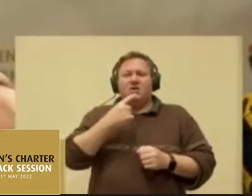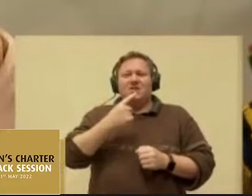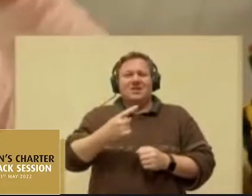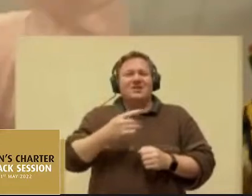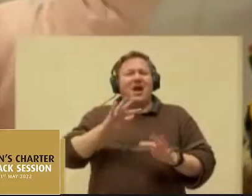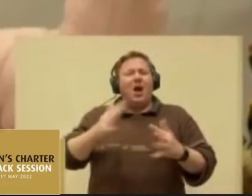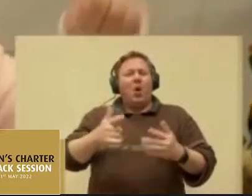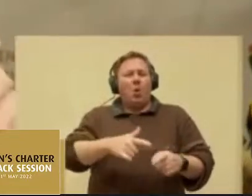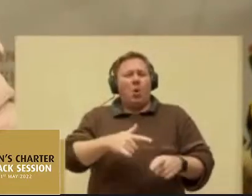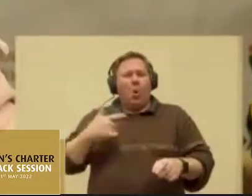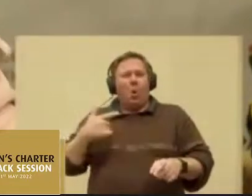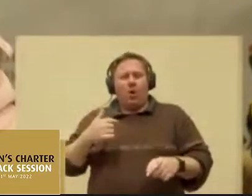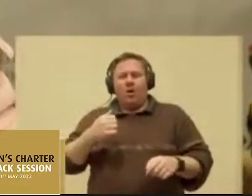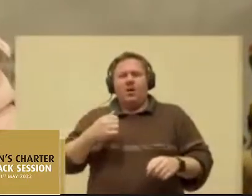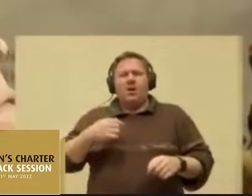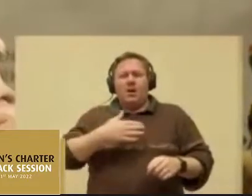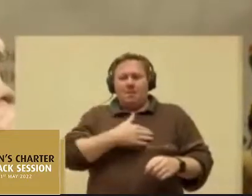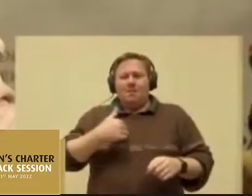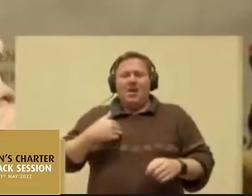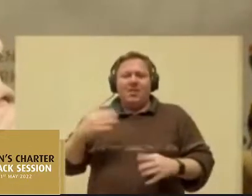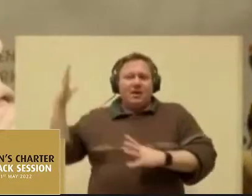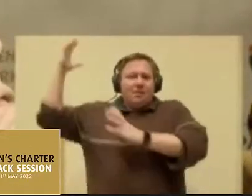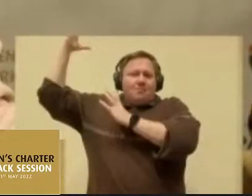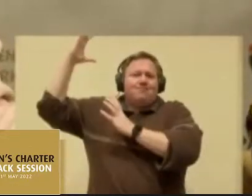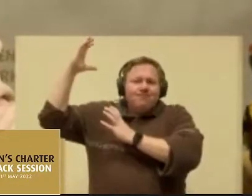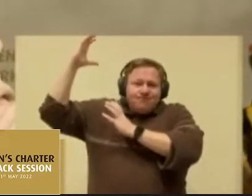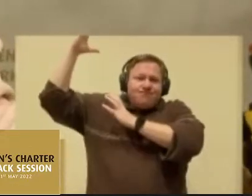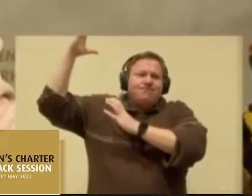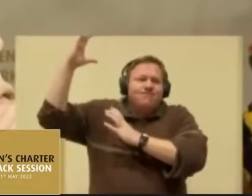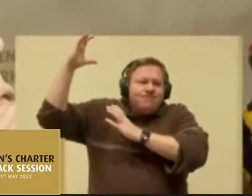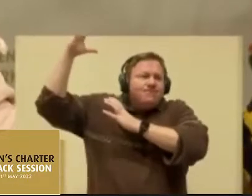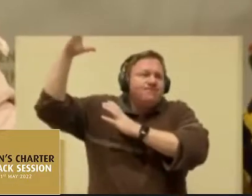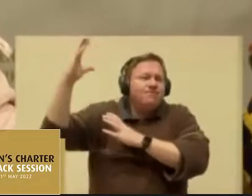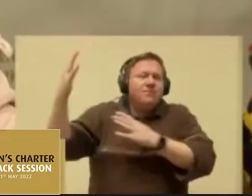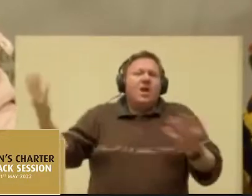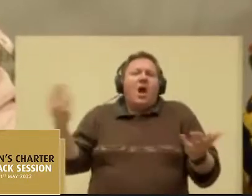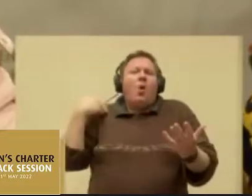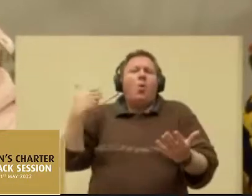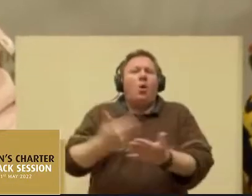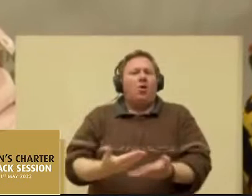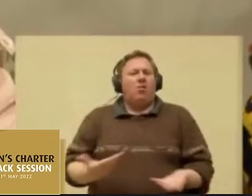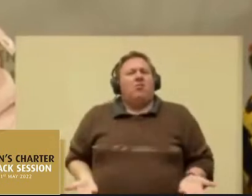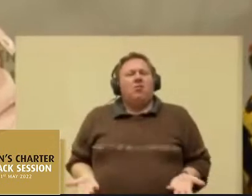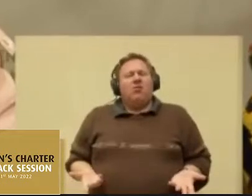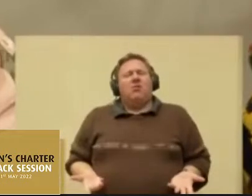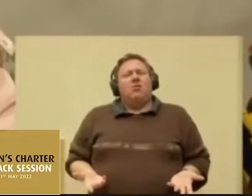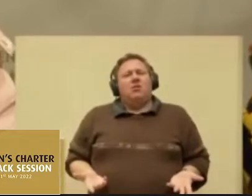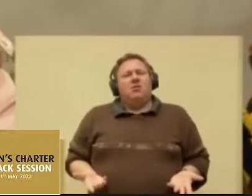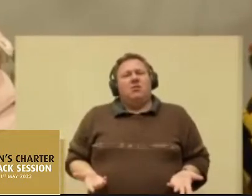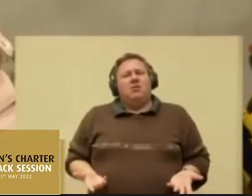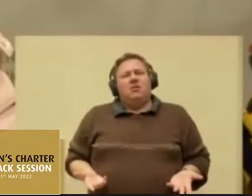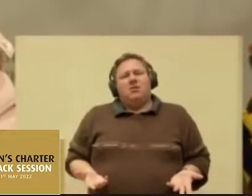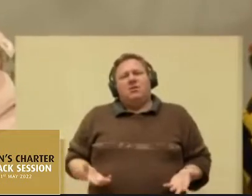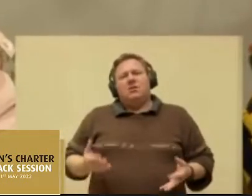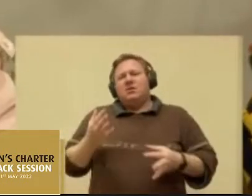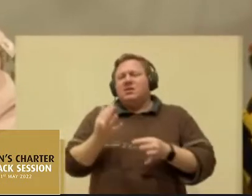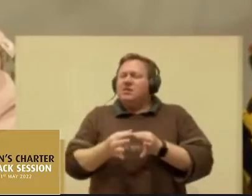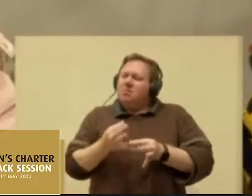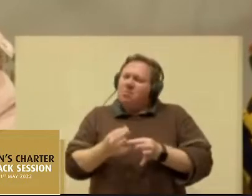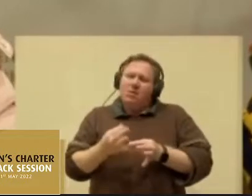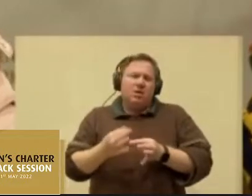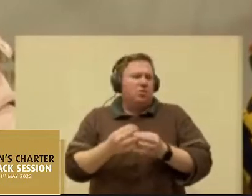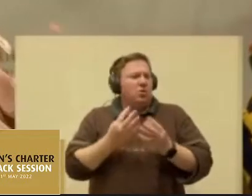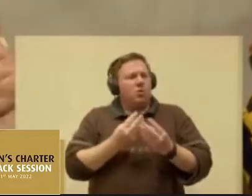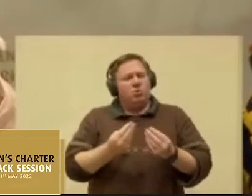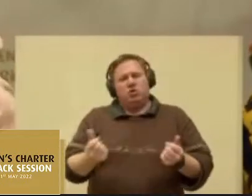mothers go out and carry the buckets on their heads and it's a very simple solution